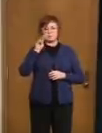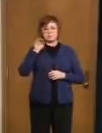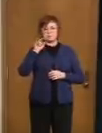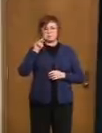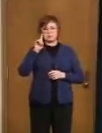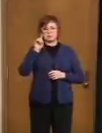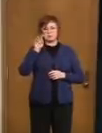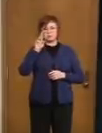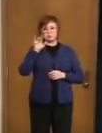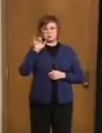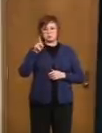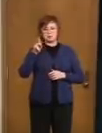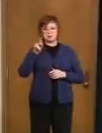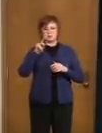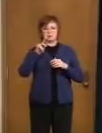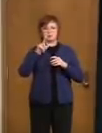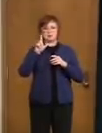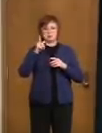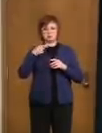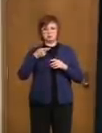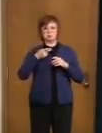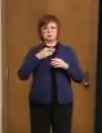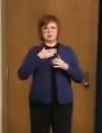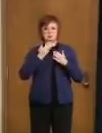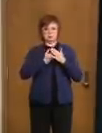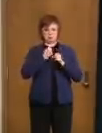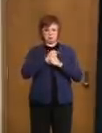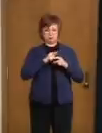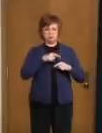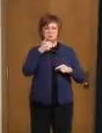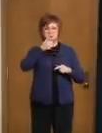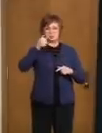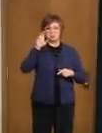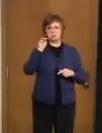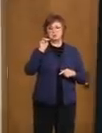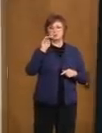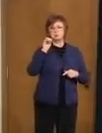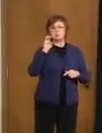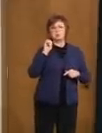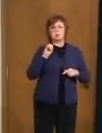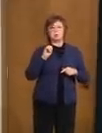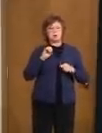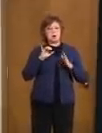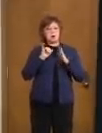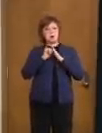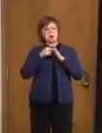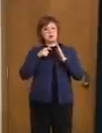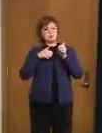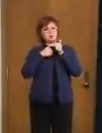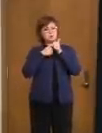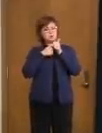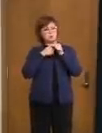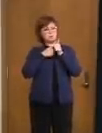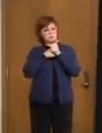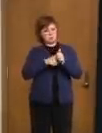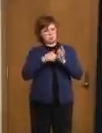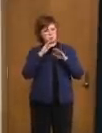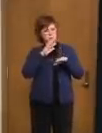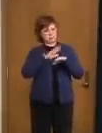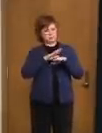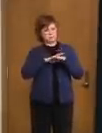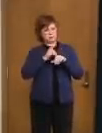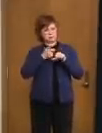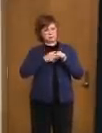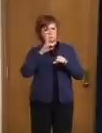Good afternoon, Mr. Premier. Happy New Year. How are you following Dr. Shahab's advice to do all that you can?